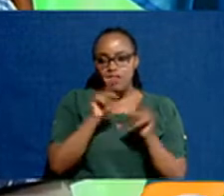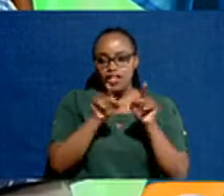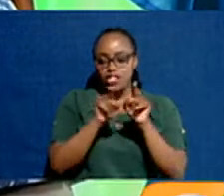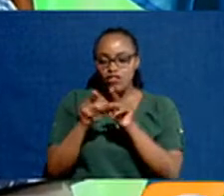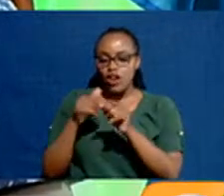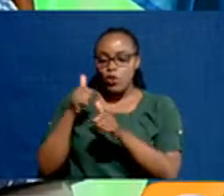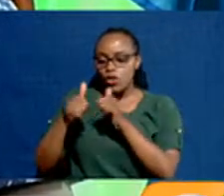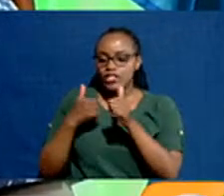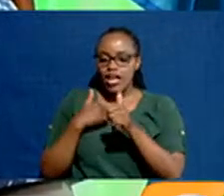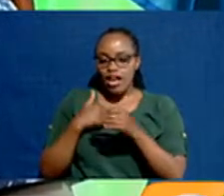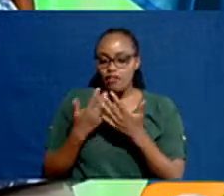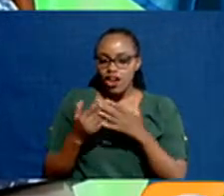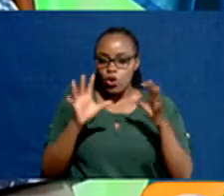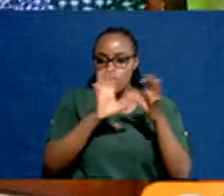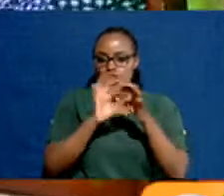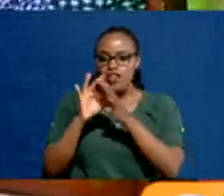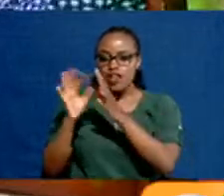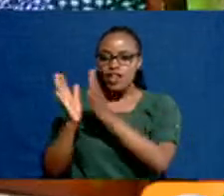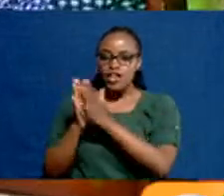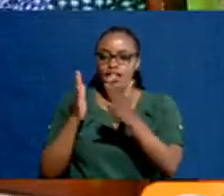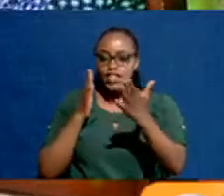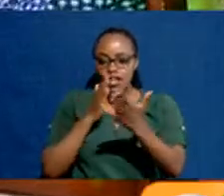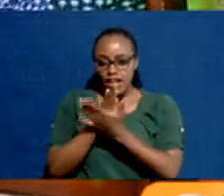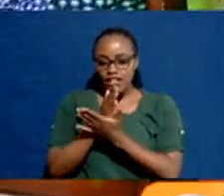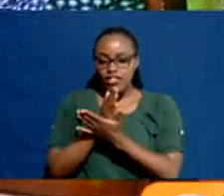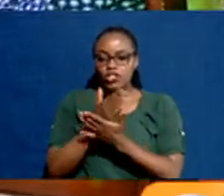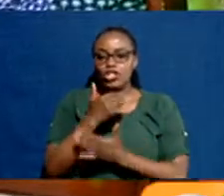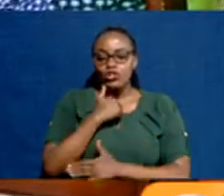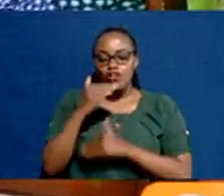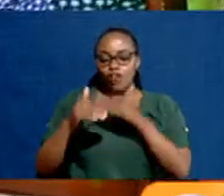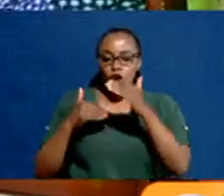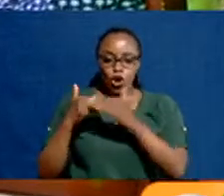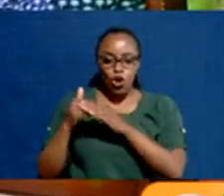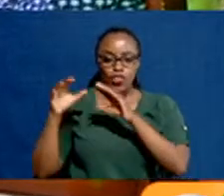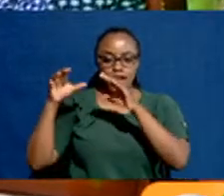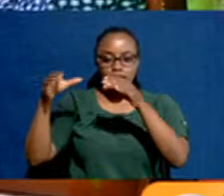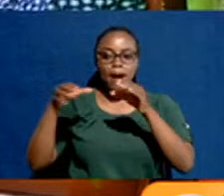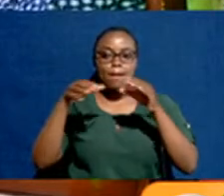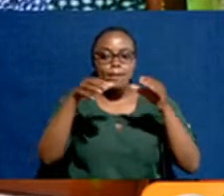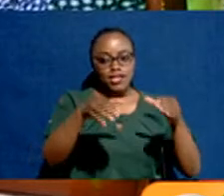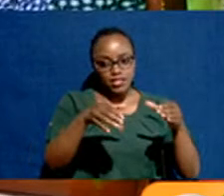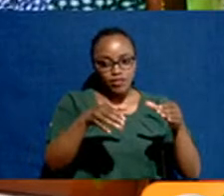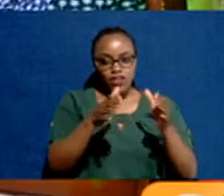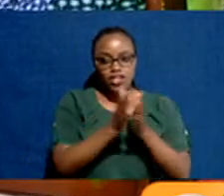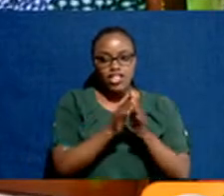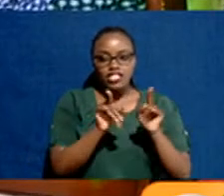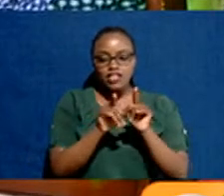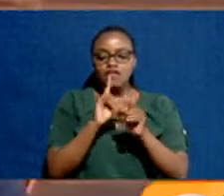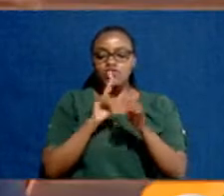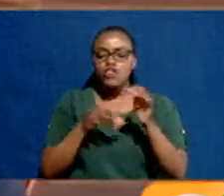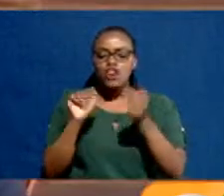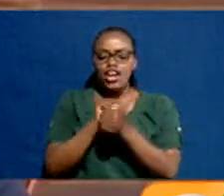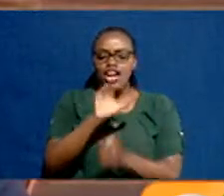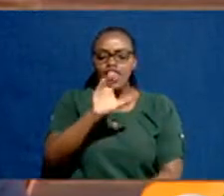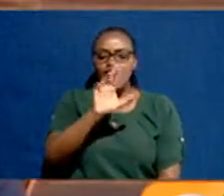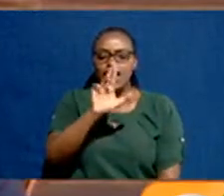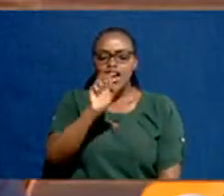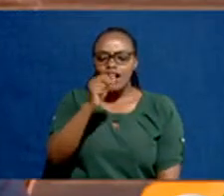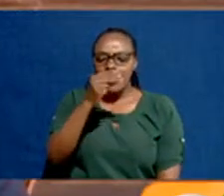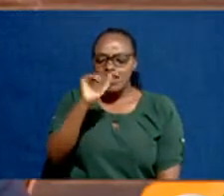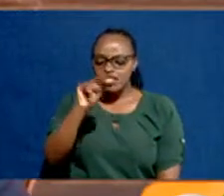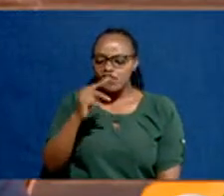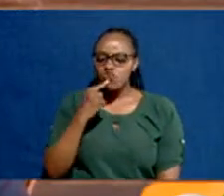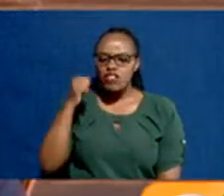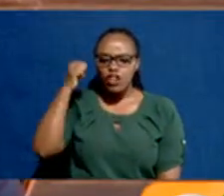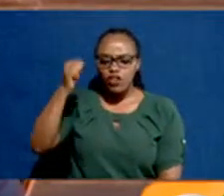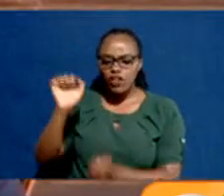which is objectivity and the right to fair coverage for all the parties. You have talked about crushing in terms of political. You have said you will